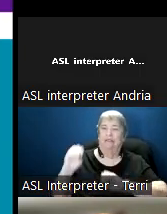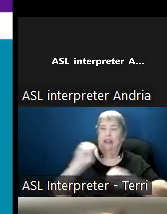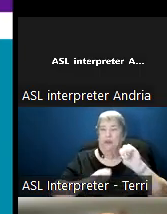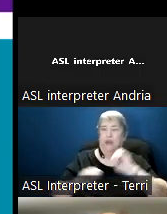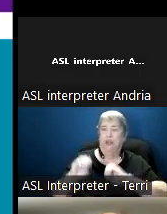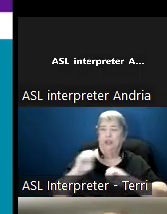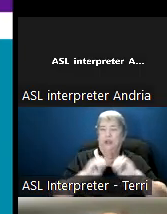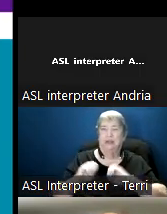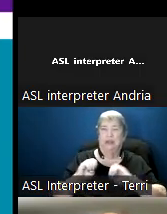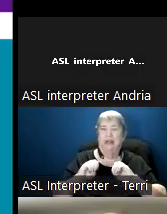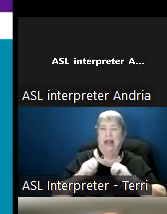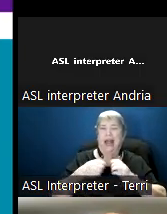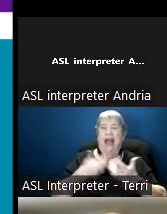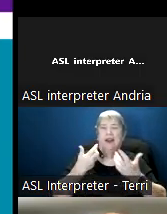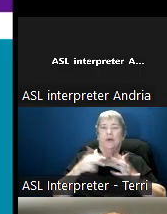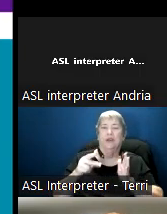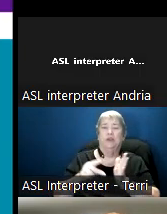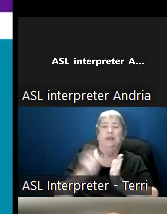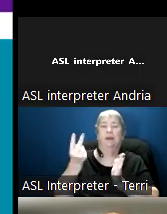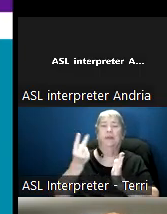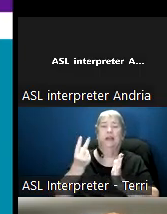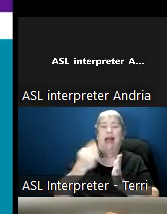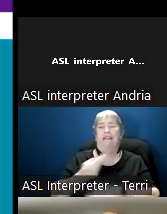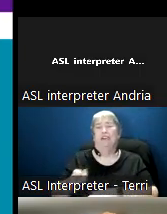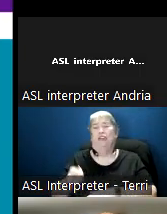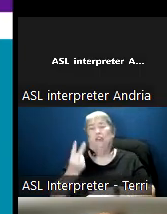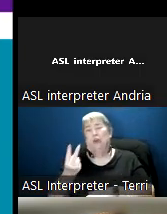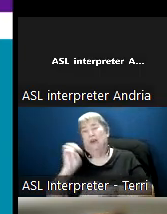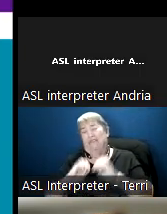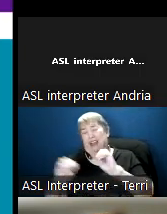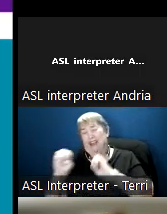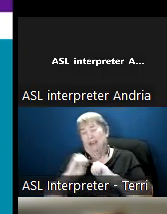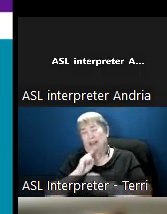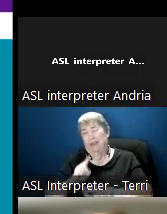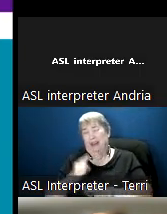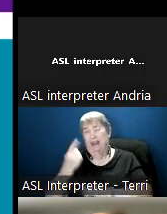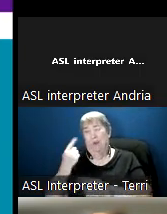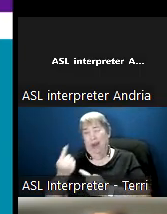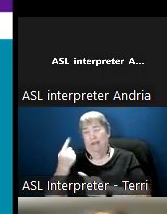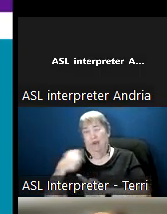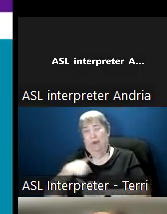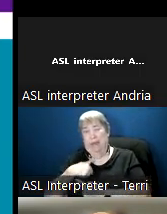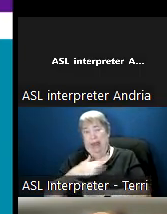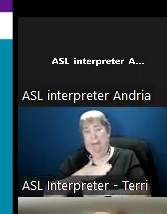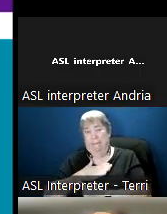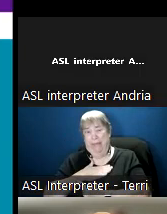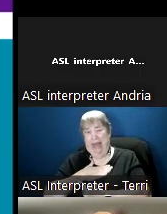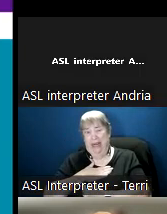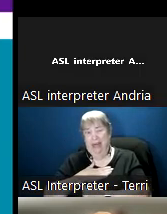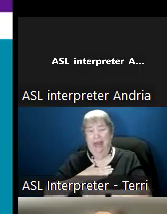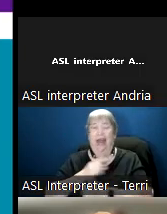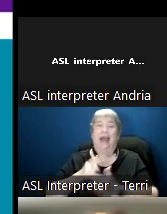I hate to double dip on you and make you do two, but I would really, really, really appreciate it if you would fill this out for me as